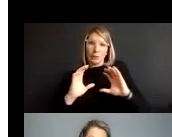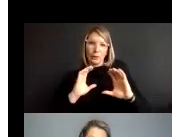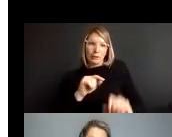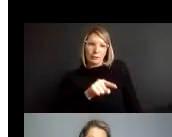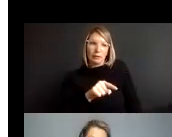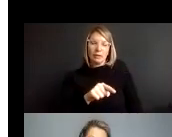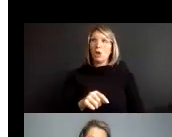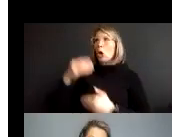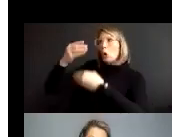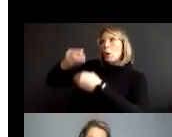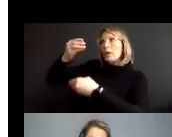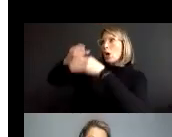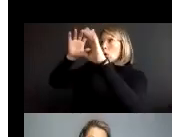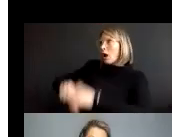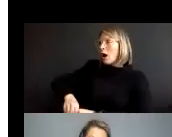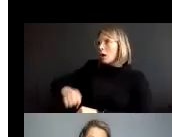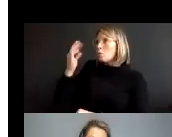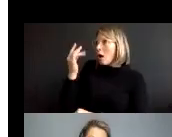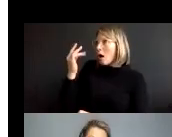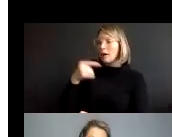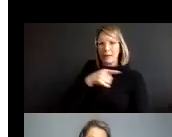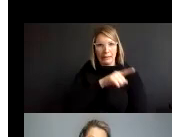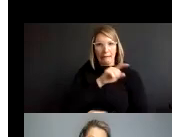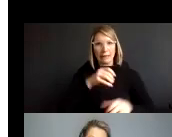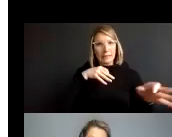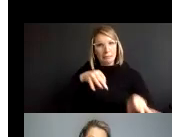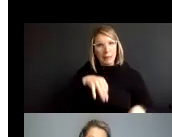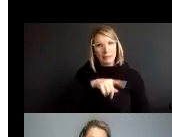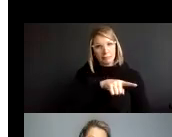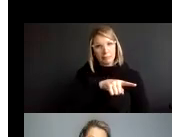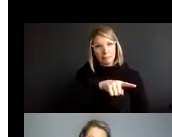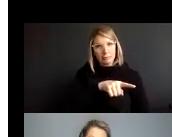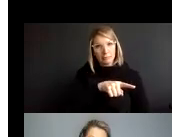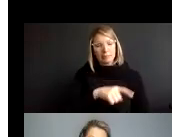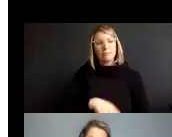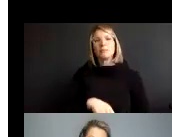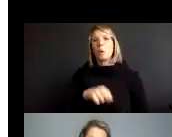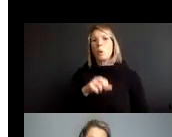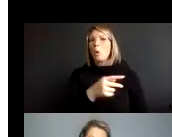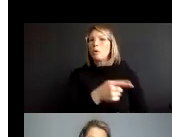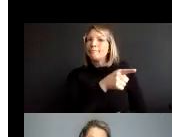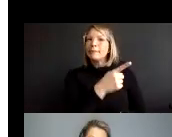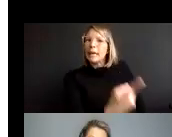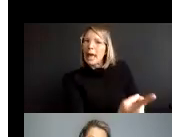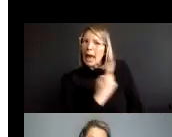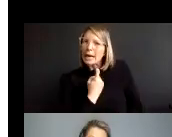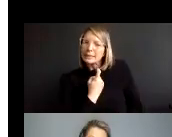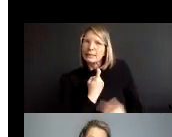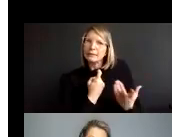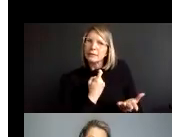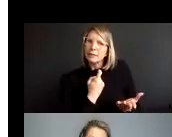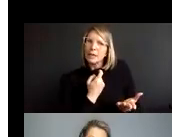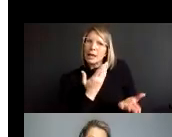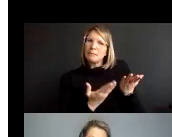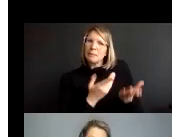windows being gone, the no heat or the no water, and or does the adult ask questions? Do they ask questions that may indicate that they kind of